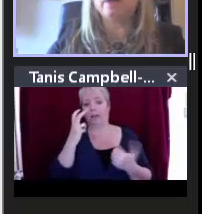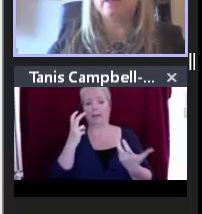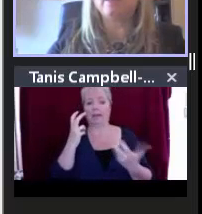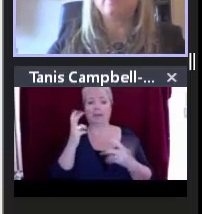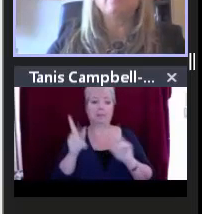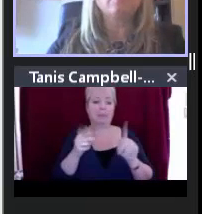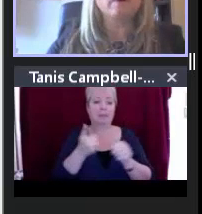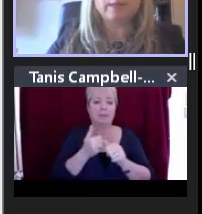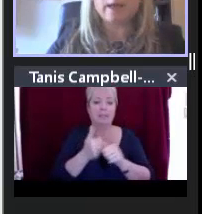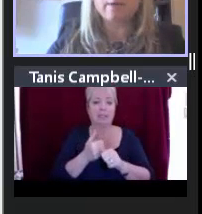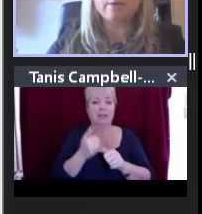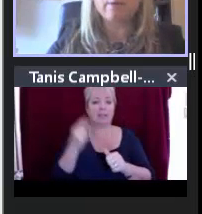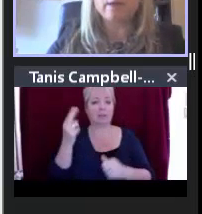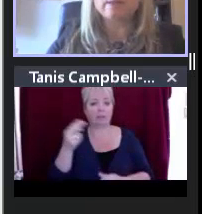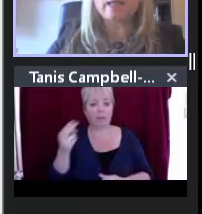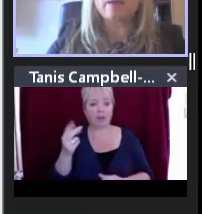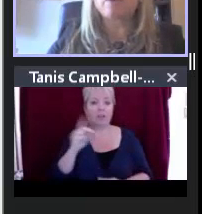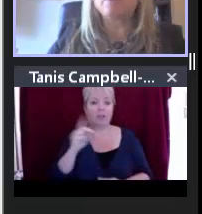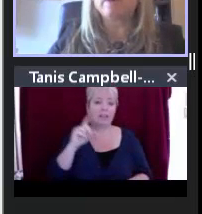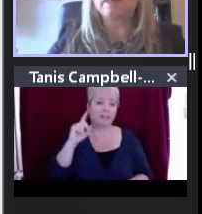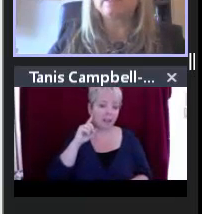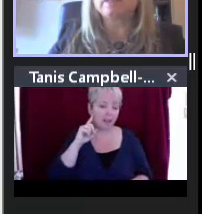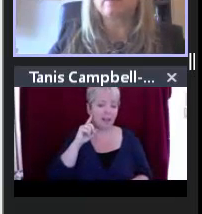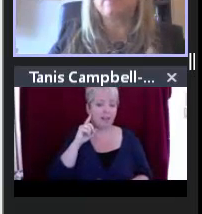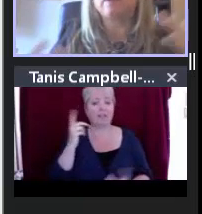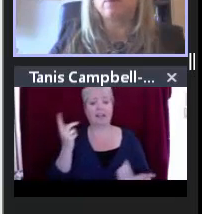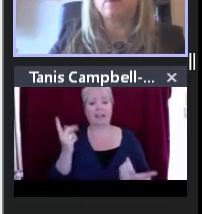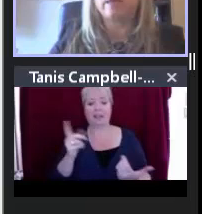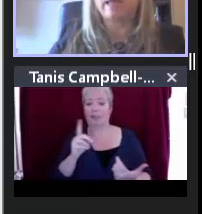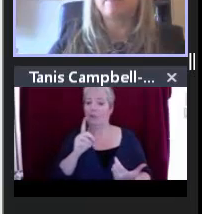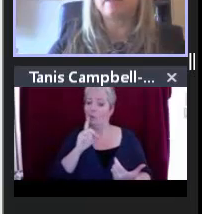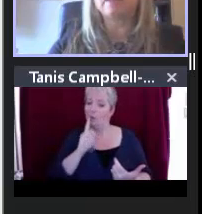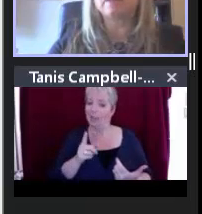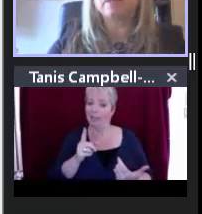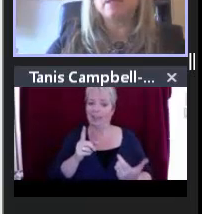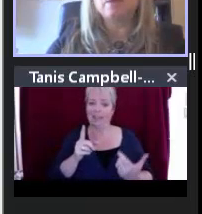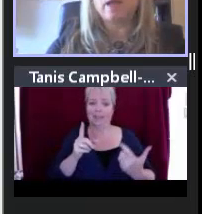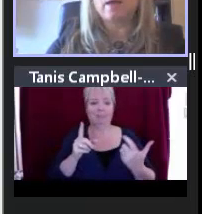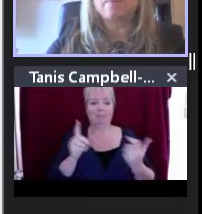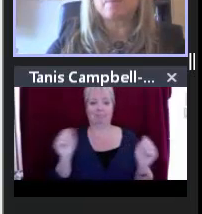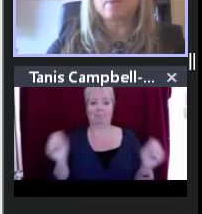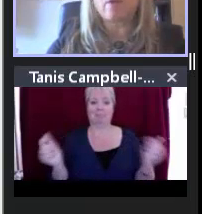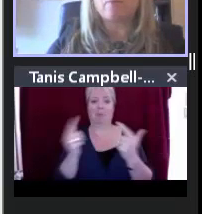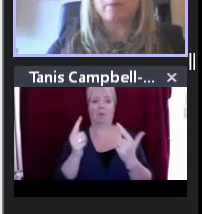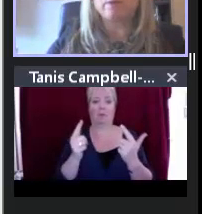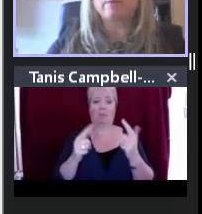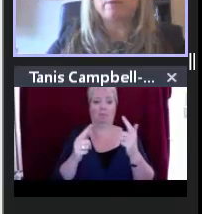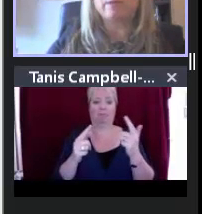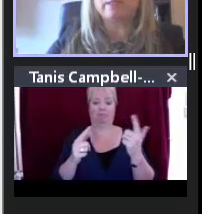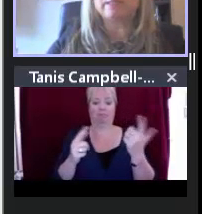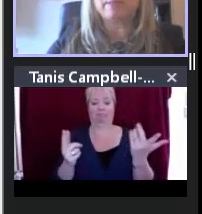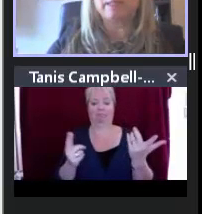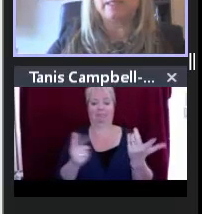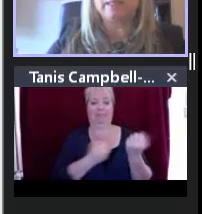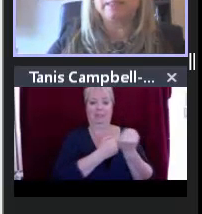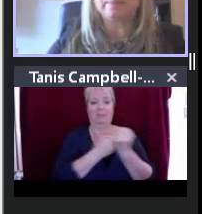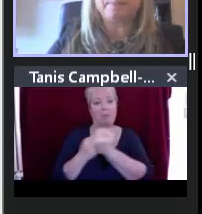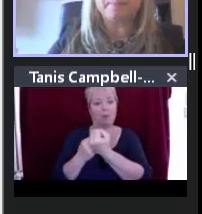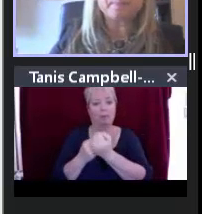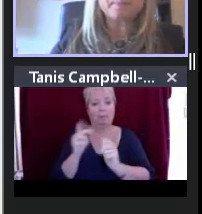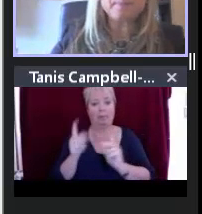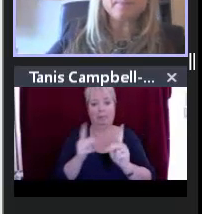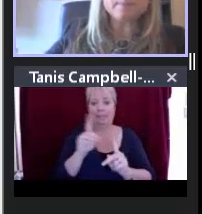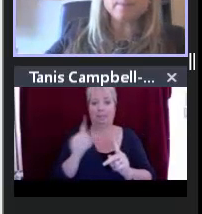limited hearing or deaf. And we're really serving the whole gamut of people living with